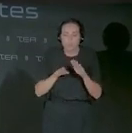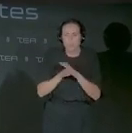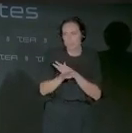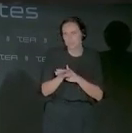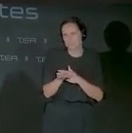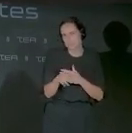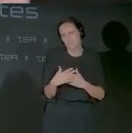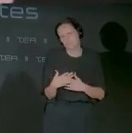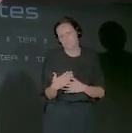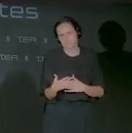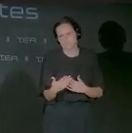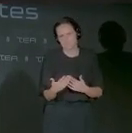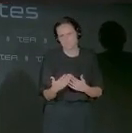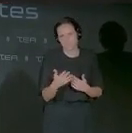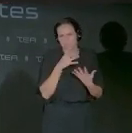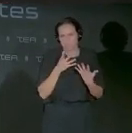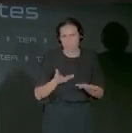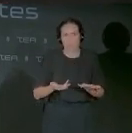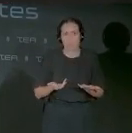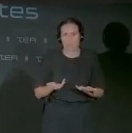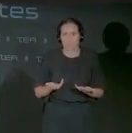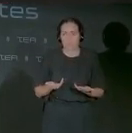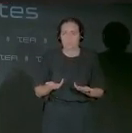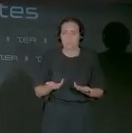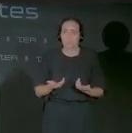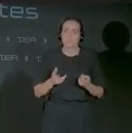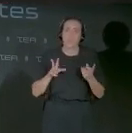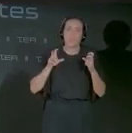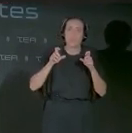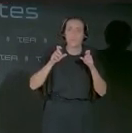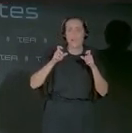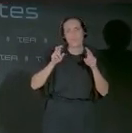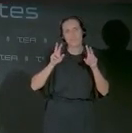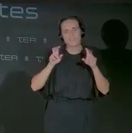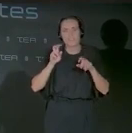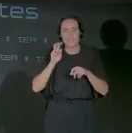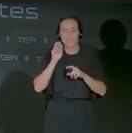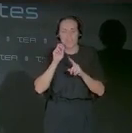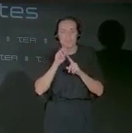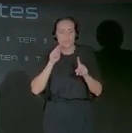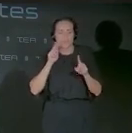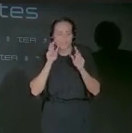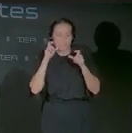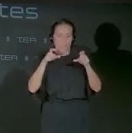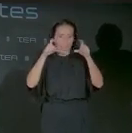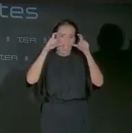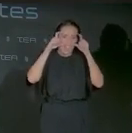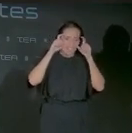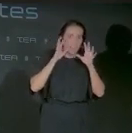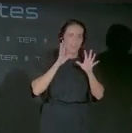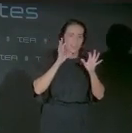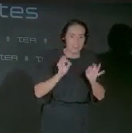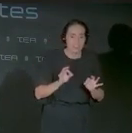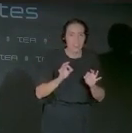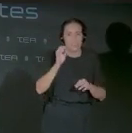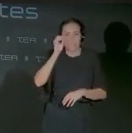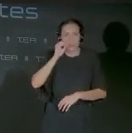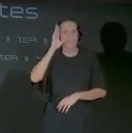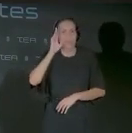be a great way to do it, but you don't need that. People do it on 2D screens. People can do it through